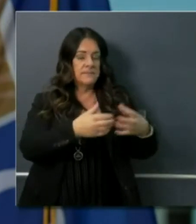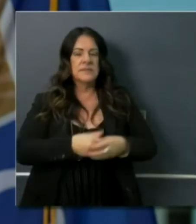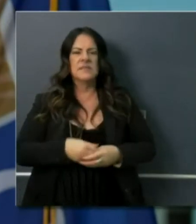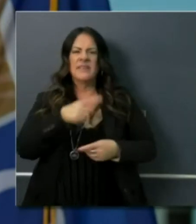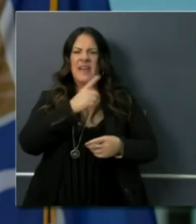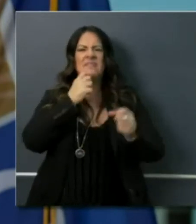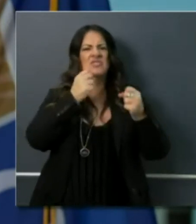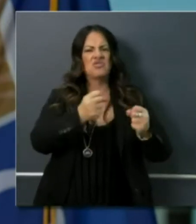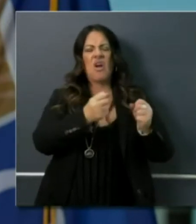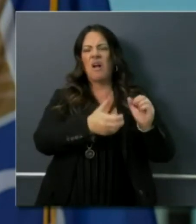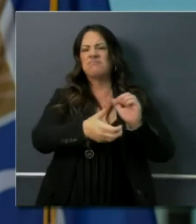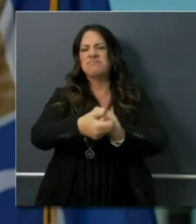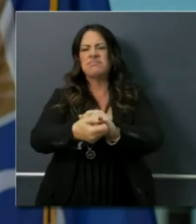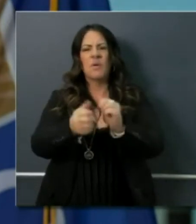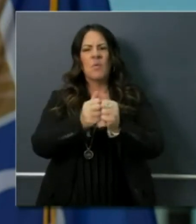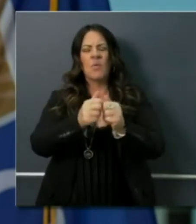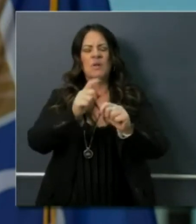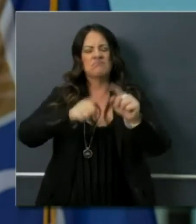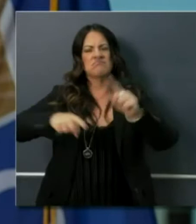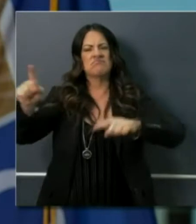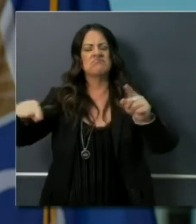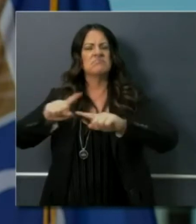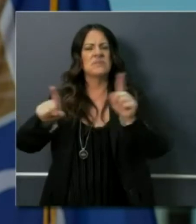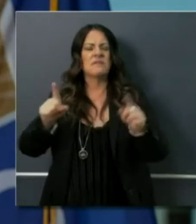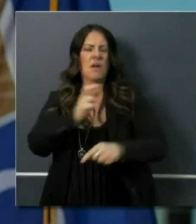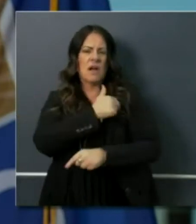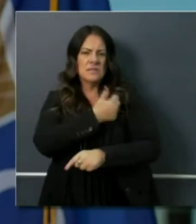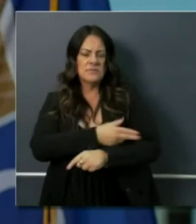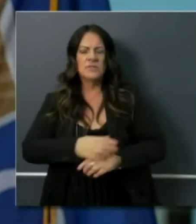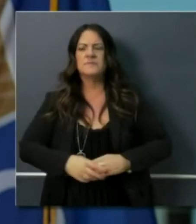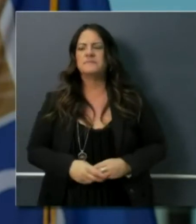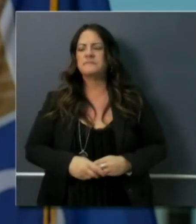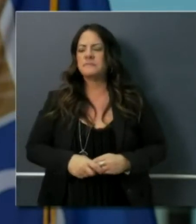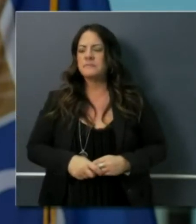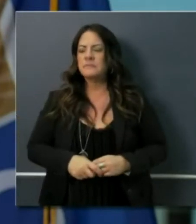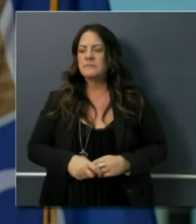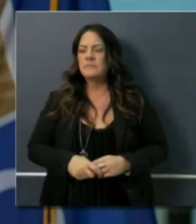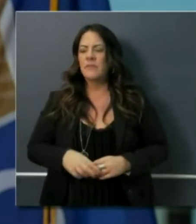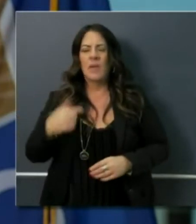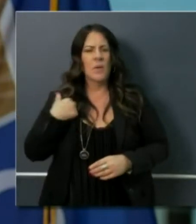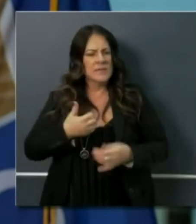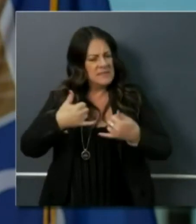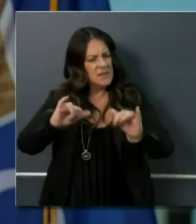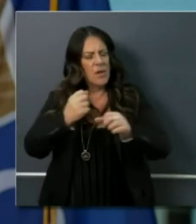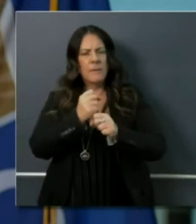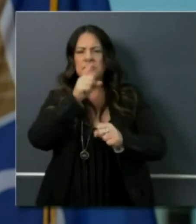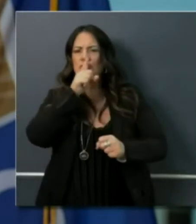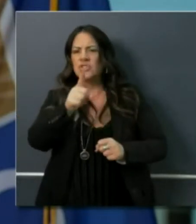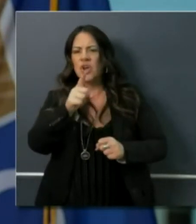to our hospital system, but we have strengthened them even further in terms of making sure we're doing more